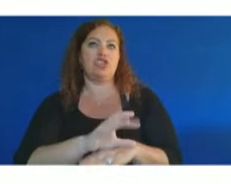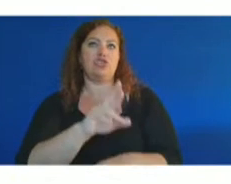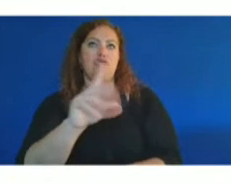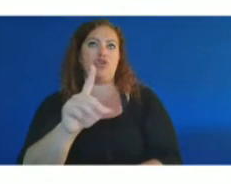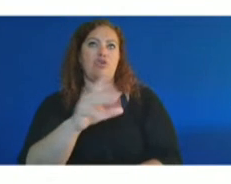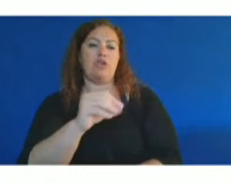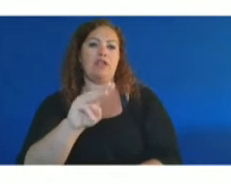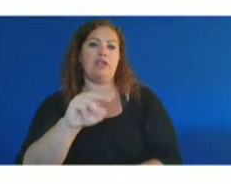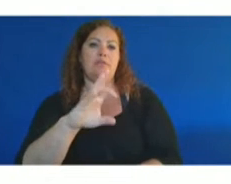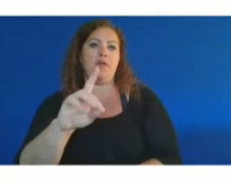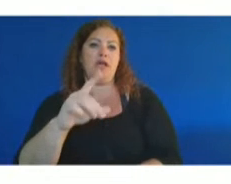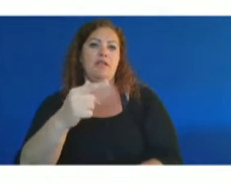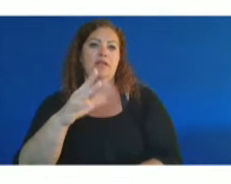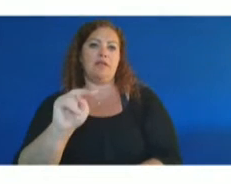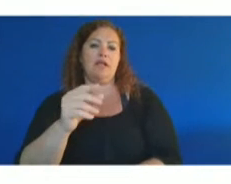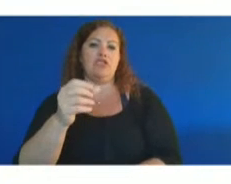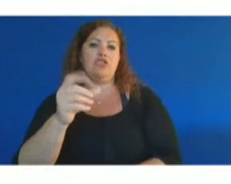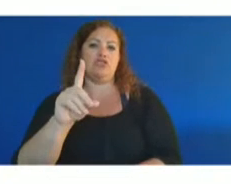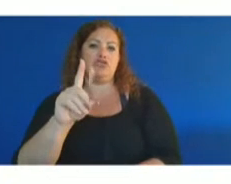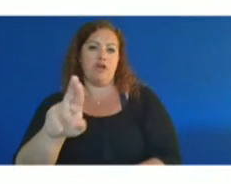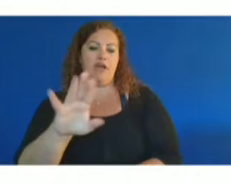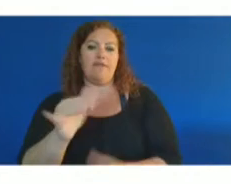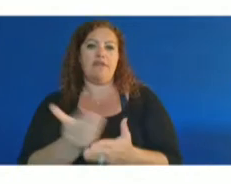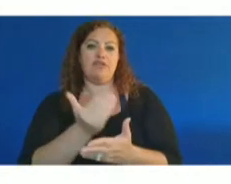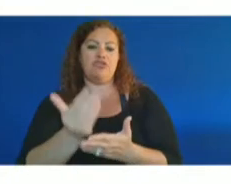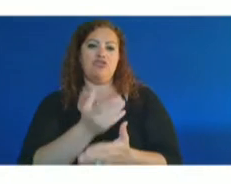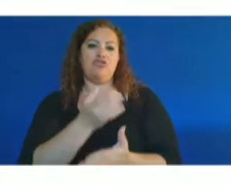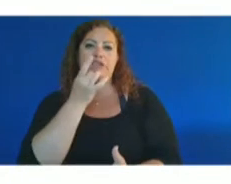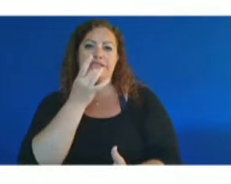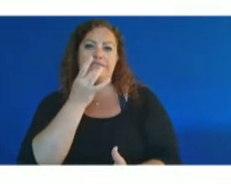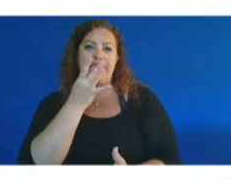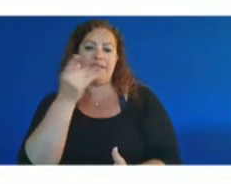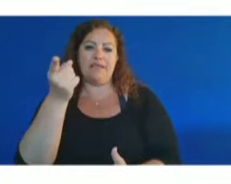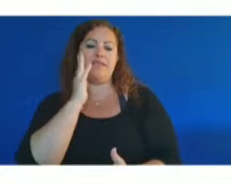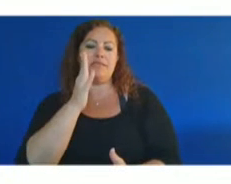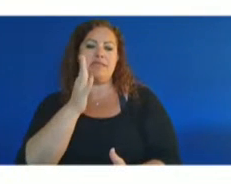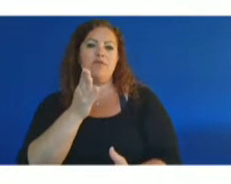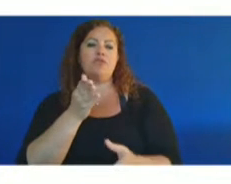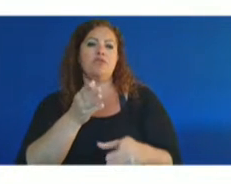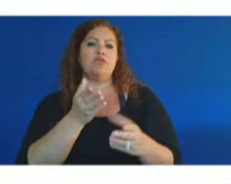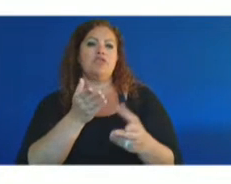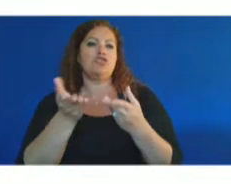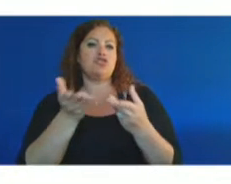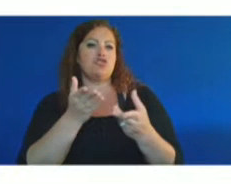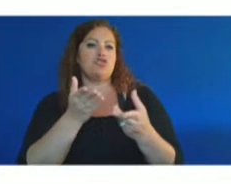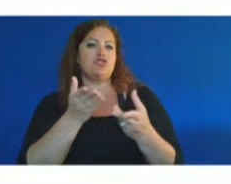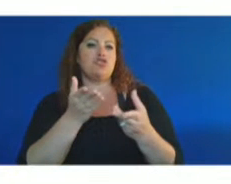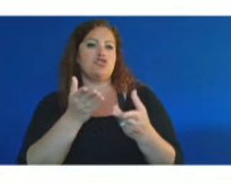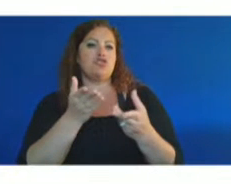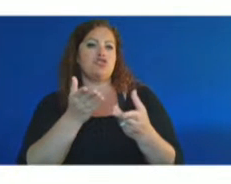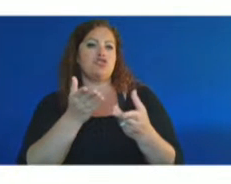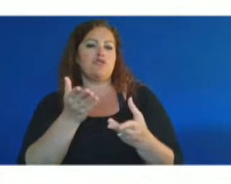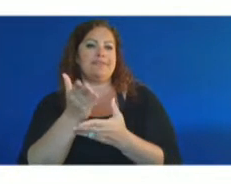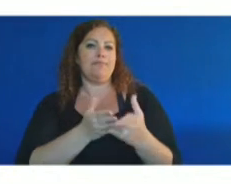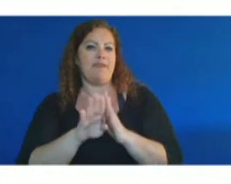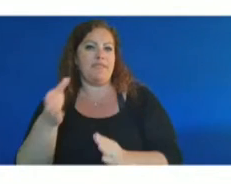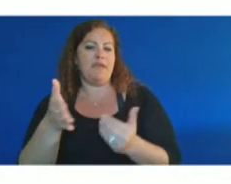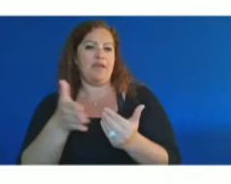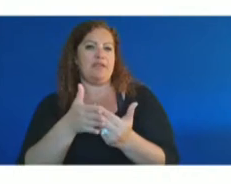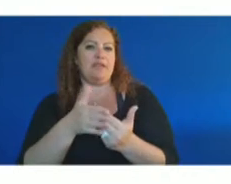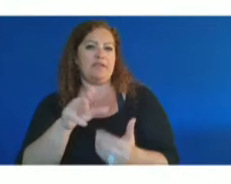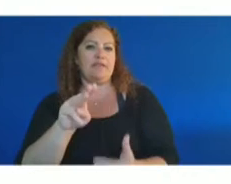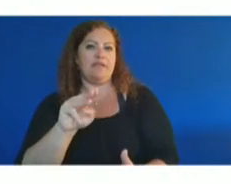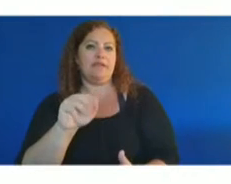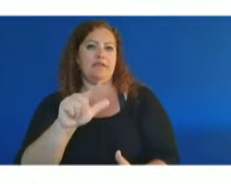Glen Drive uh that is that is a new traffic signal that would also serve uh some existing development along Mard Glen